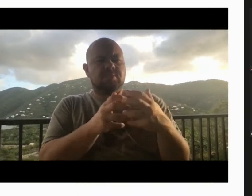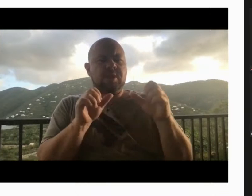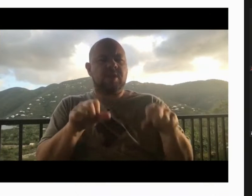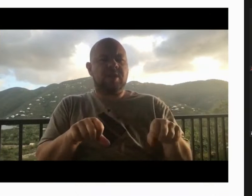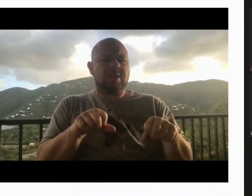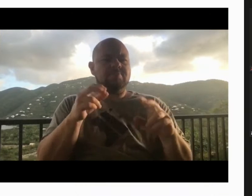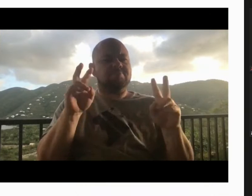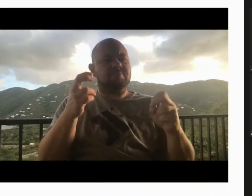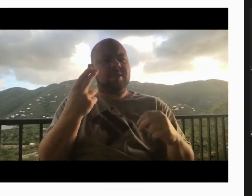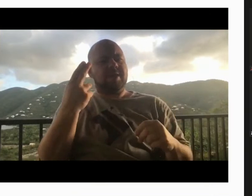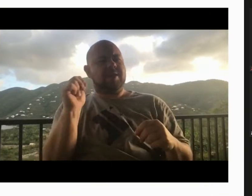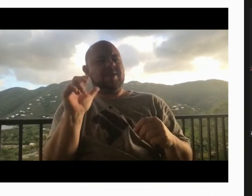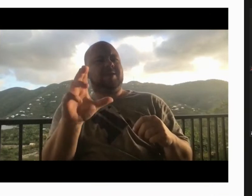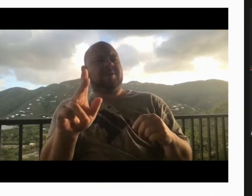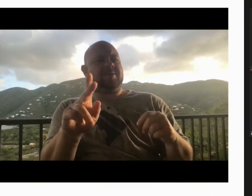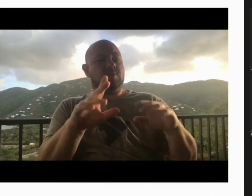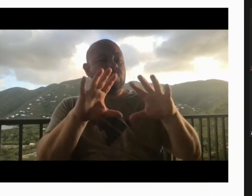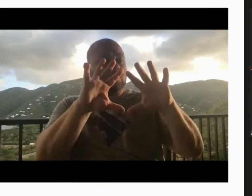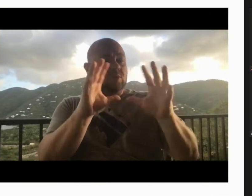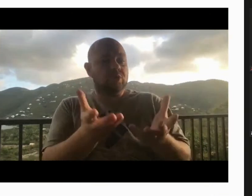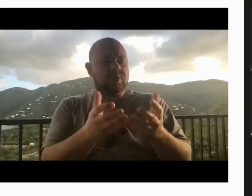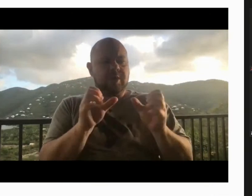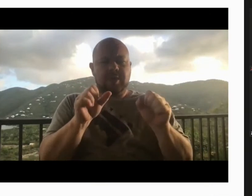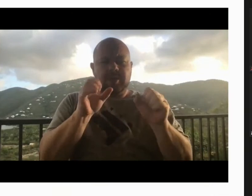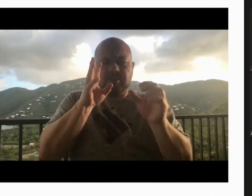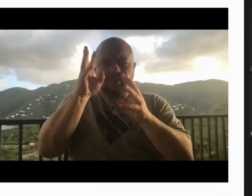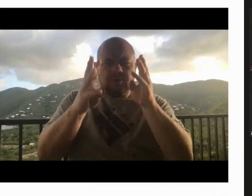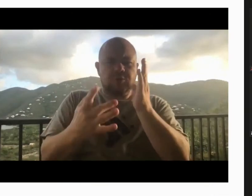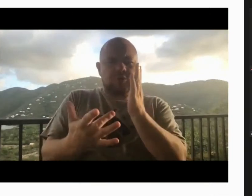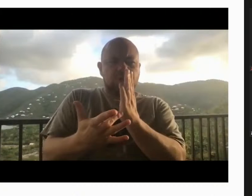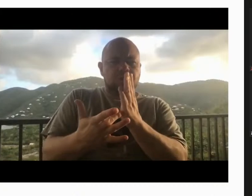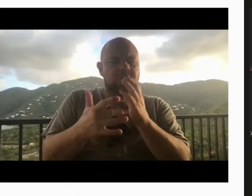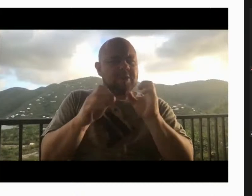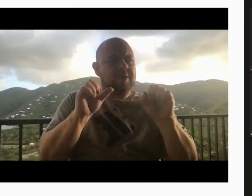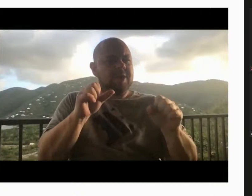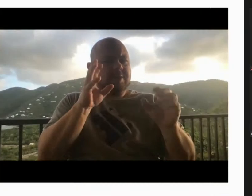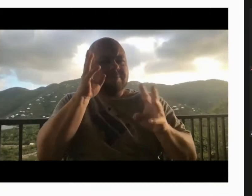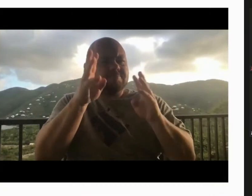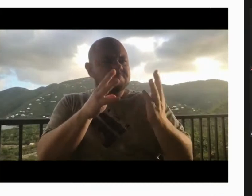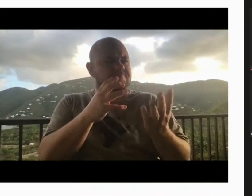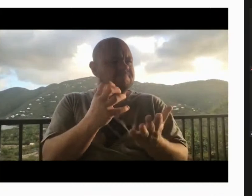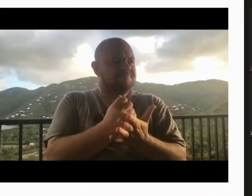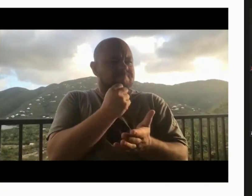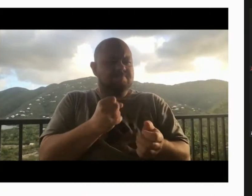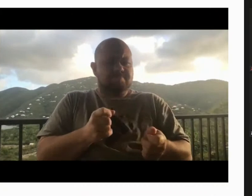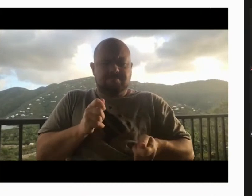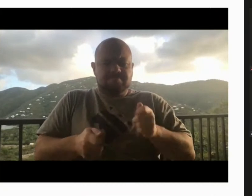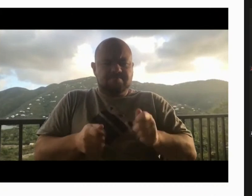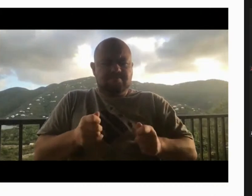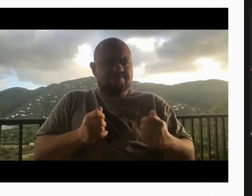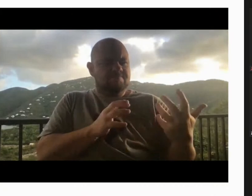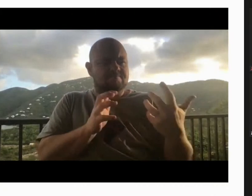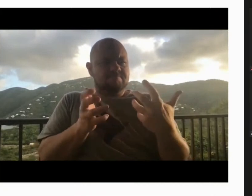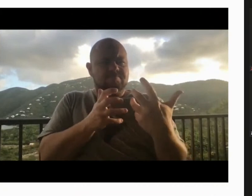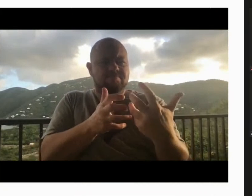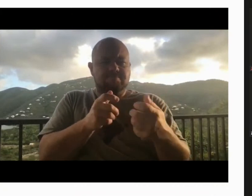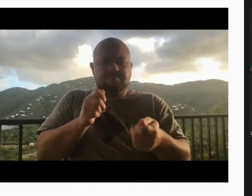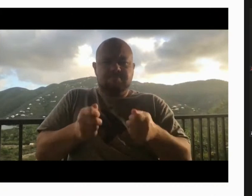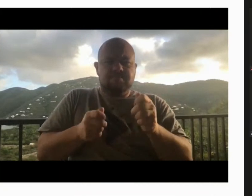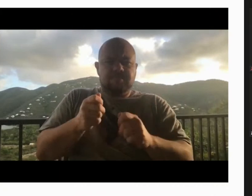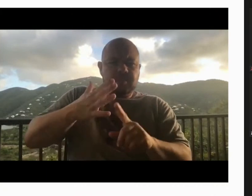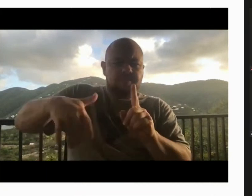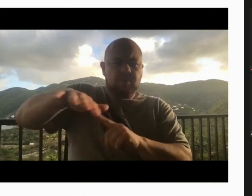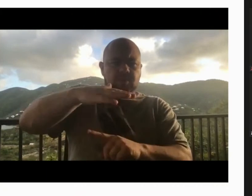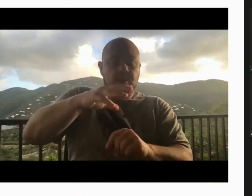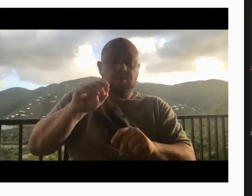can in fact hack the world. It can create technology. It can use adaptive